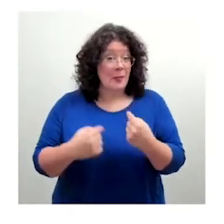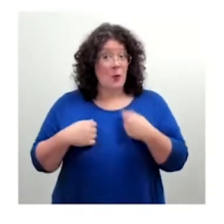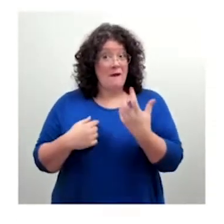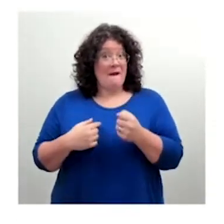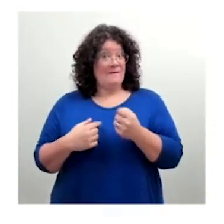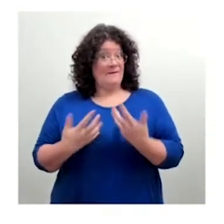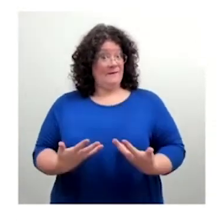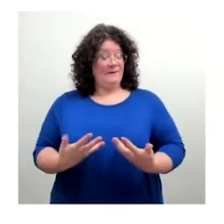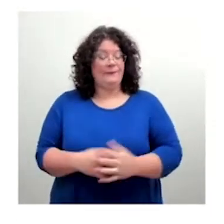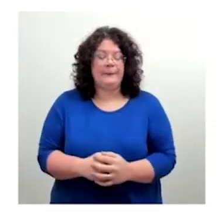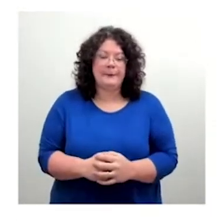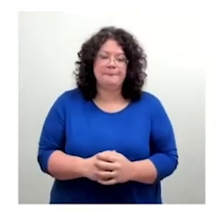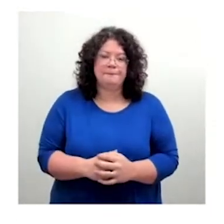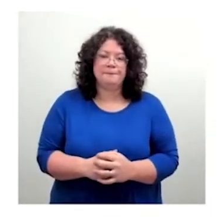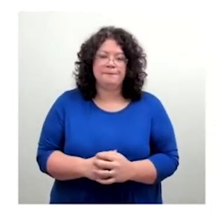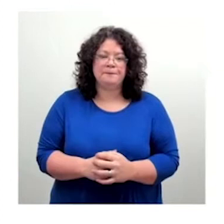So